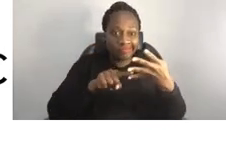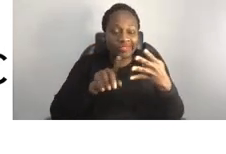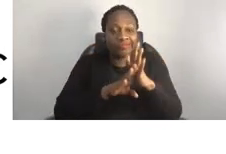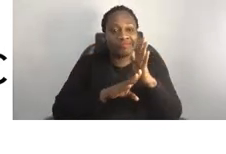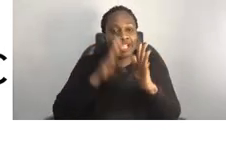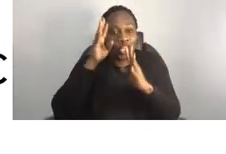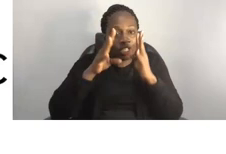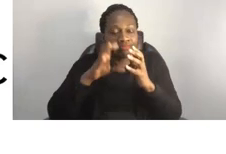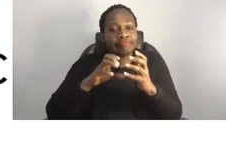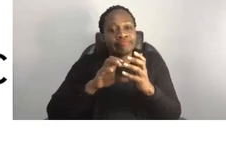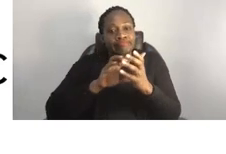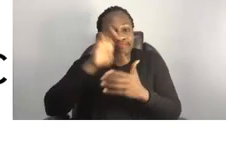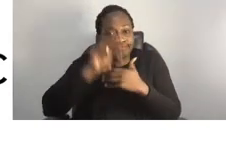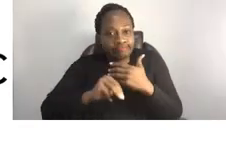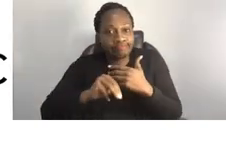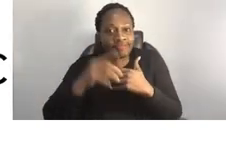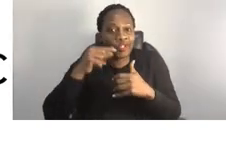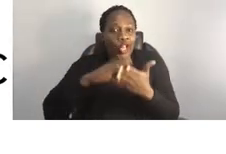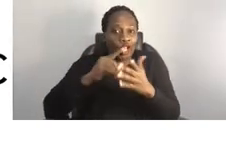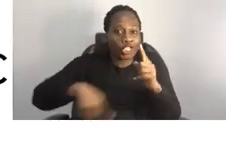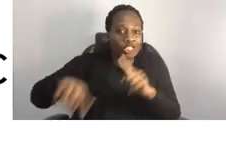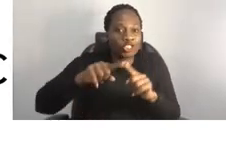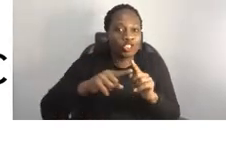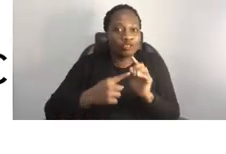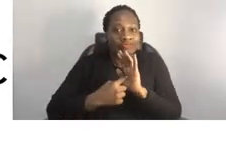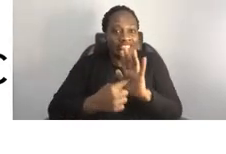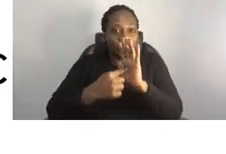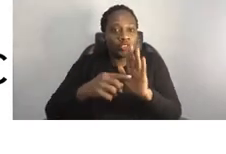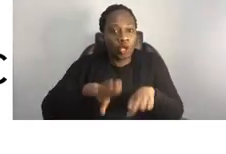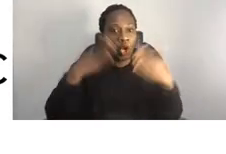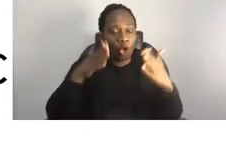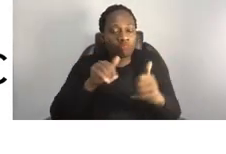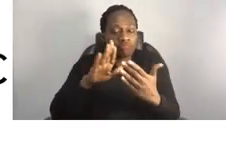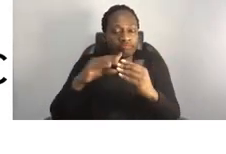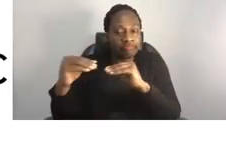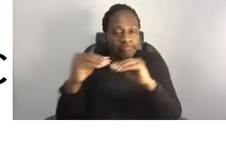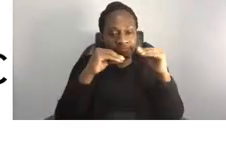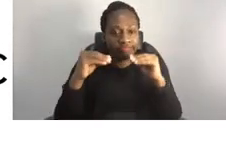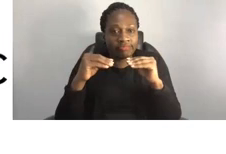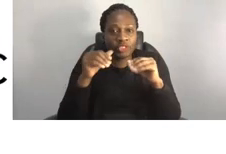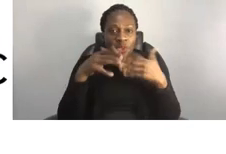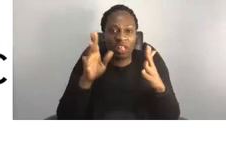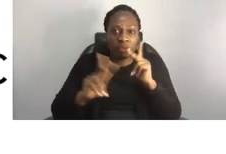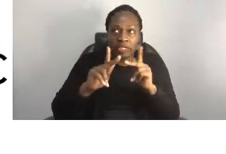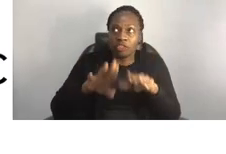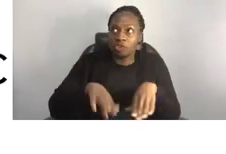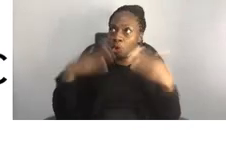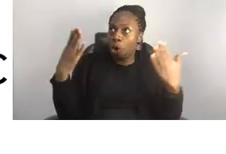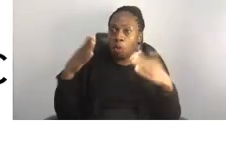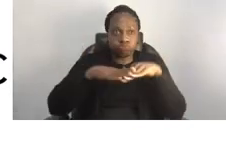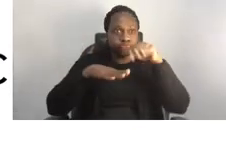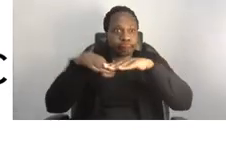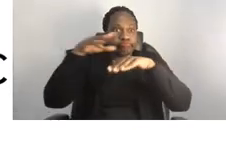circle featuring open pedagogy topics, to create a scaffolded assignment that allows folks to do open